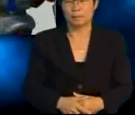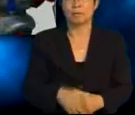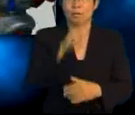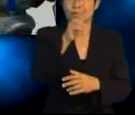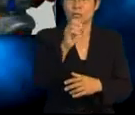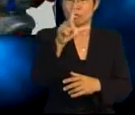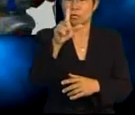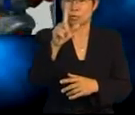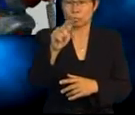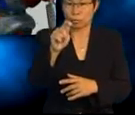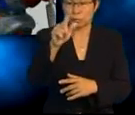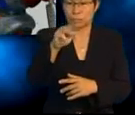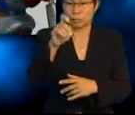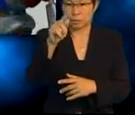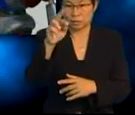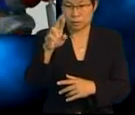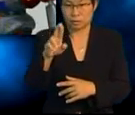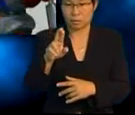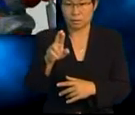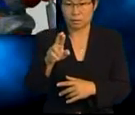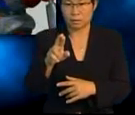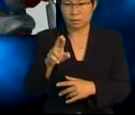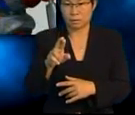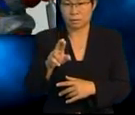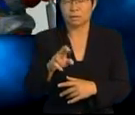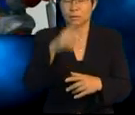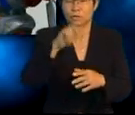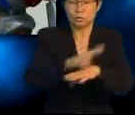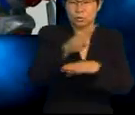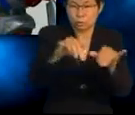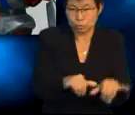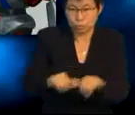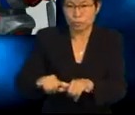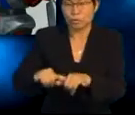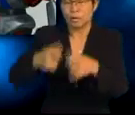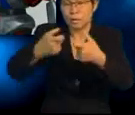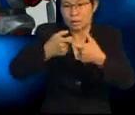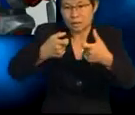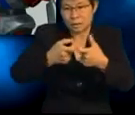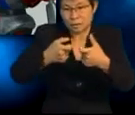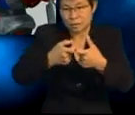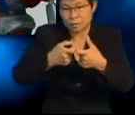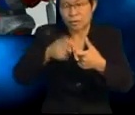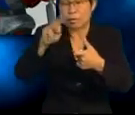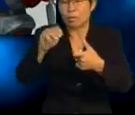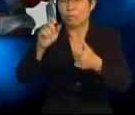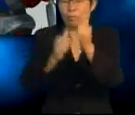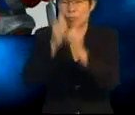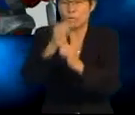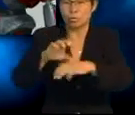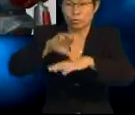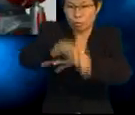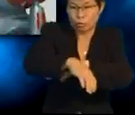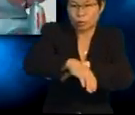A voltmeter is the device used to measure the electromotive force of an electric